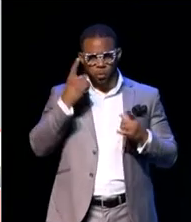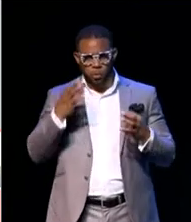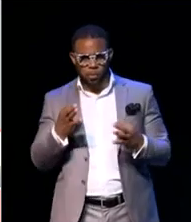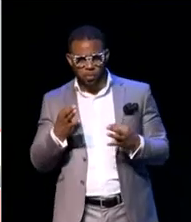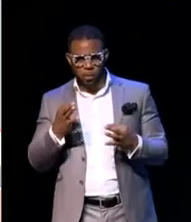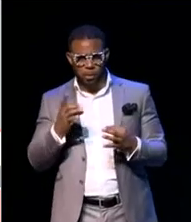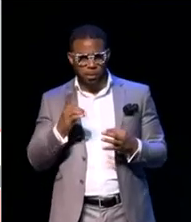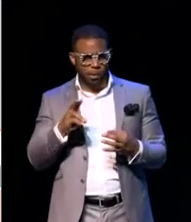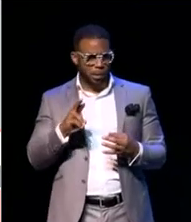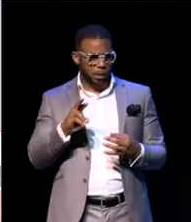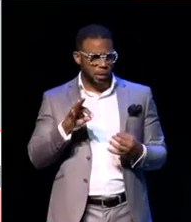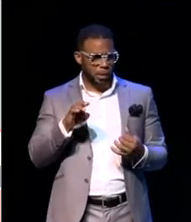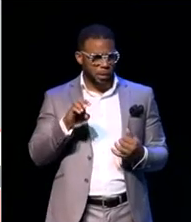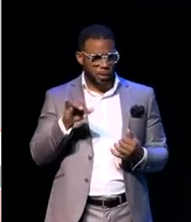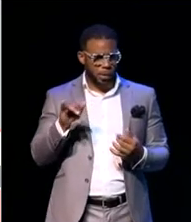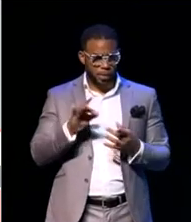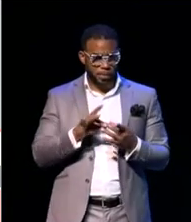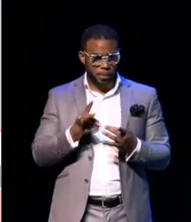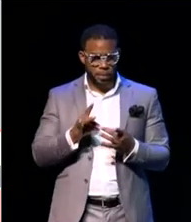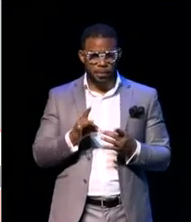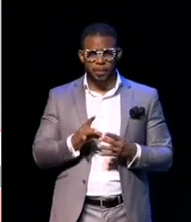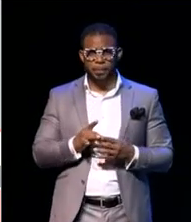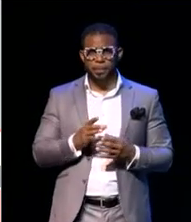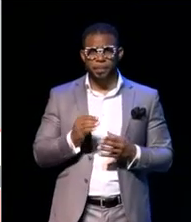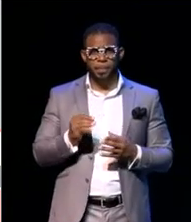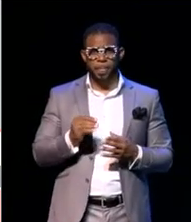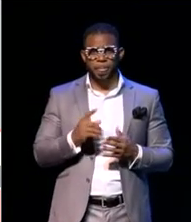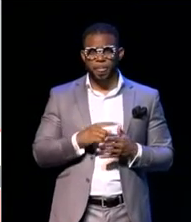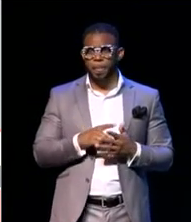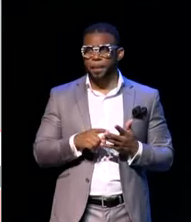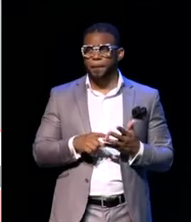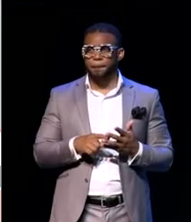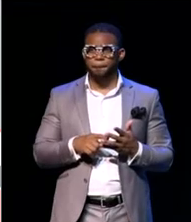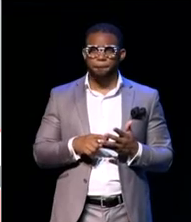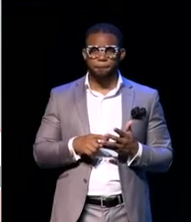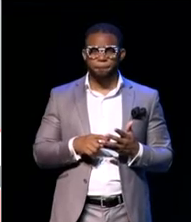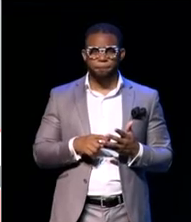determinants that Dr. Fauci mentioned, and the